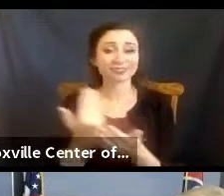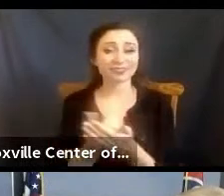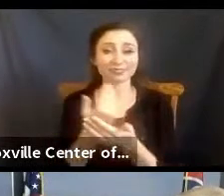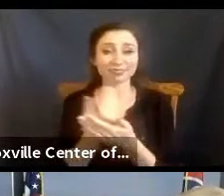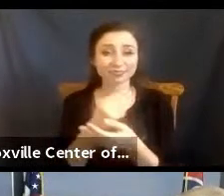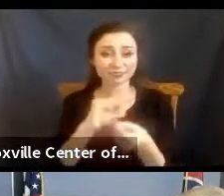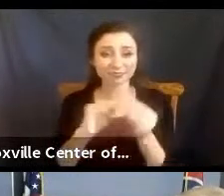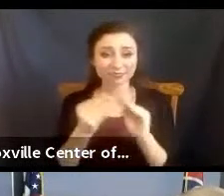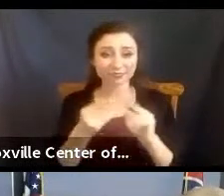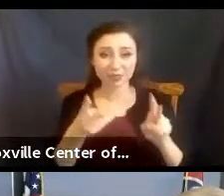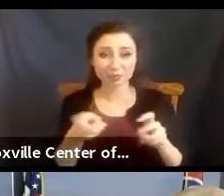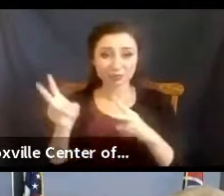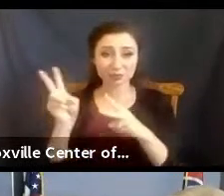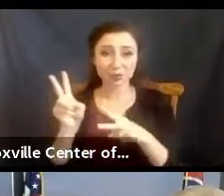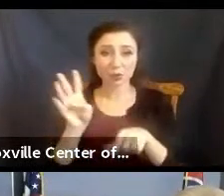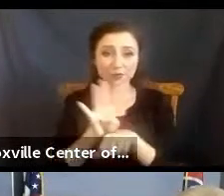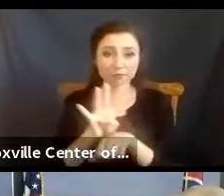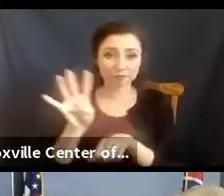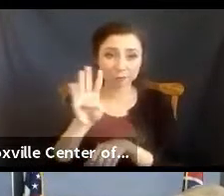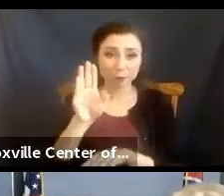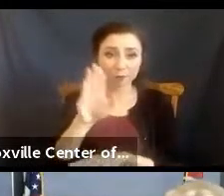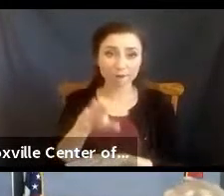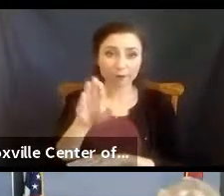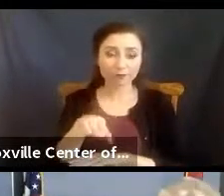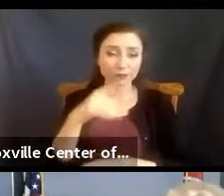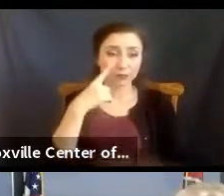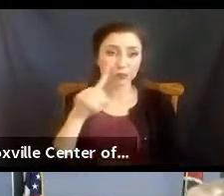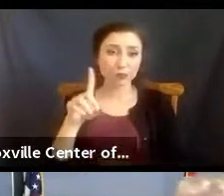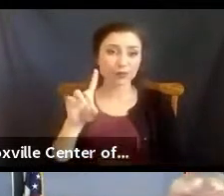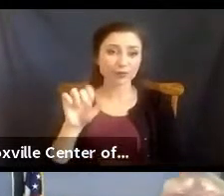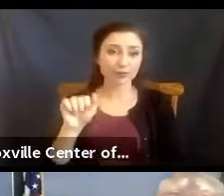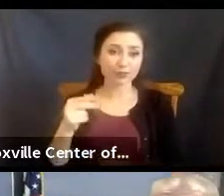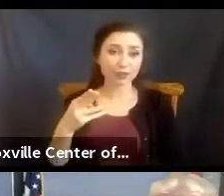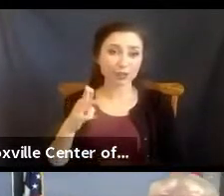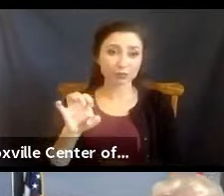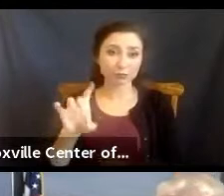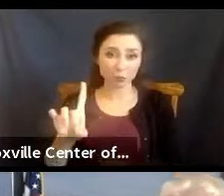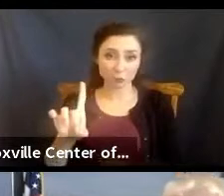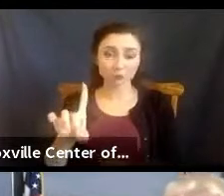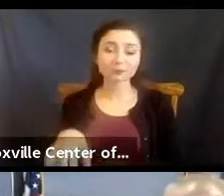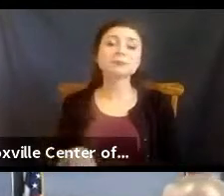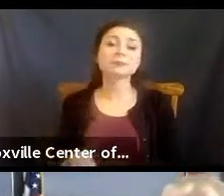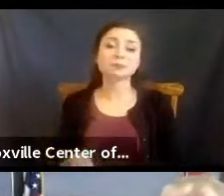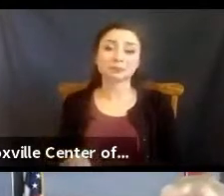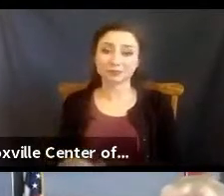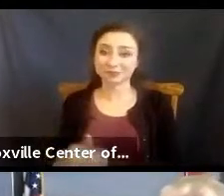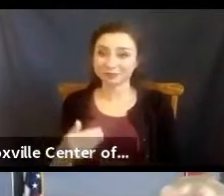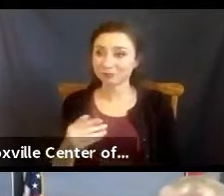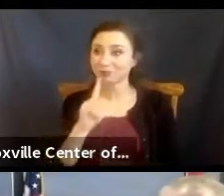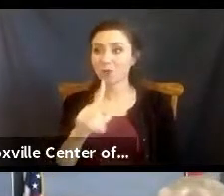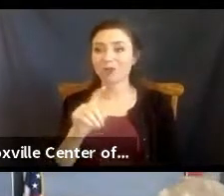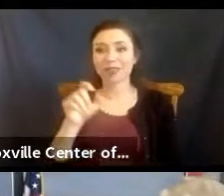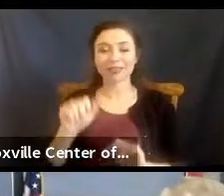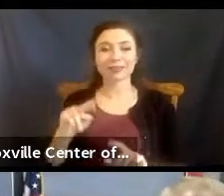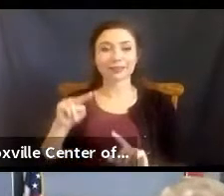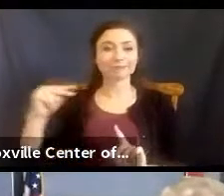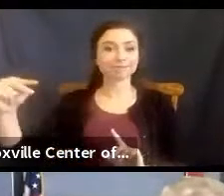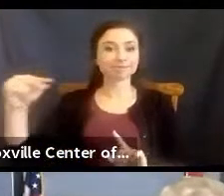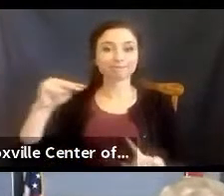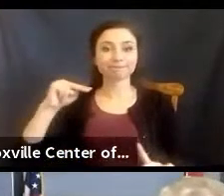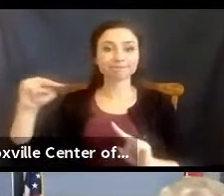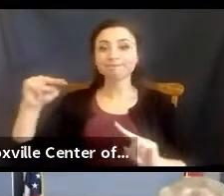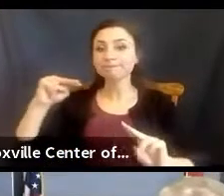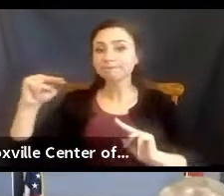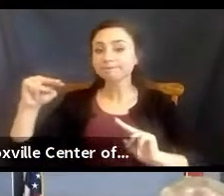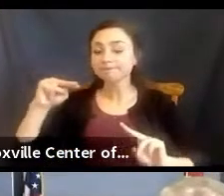are uploaded at 4 o'clock on the dashboard. So we really have a bird's eye view of what's going on throughout the